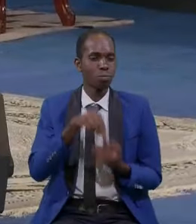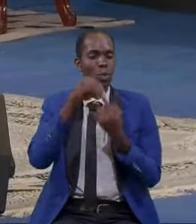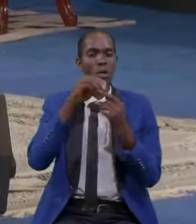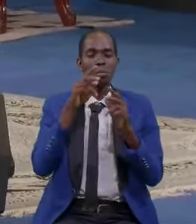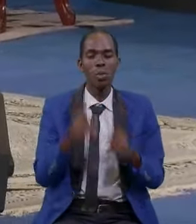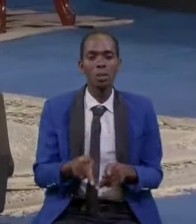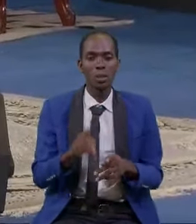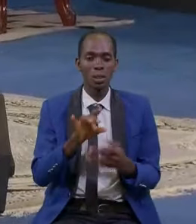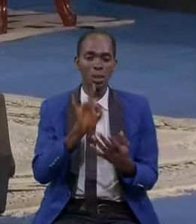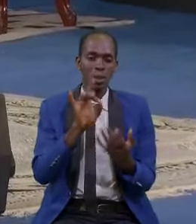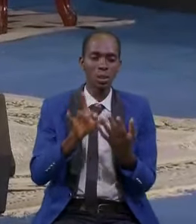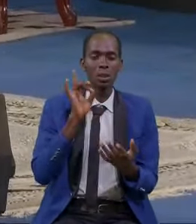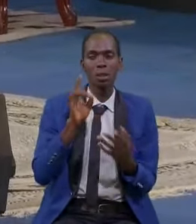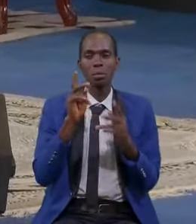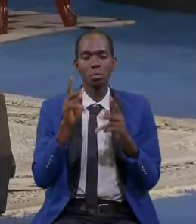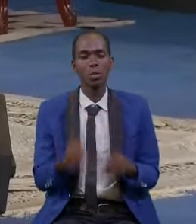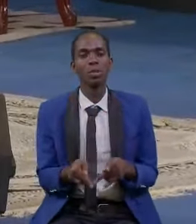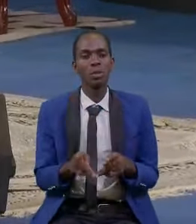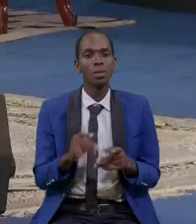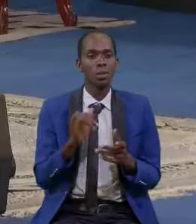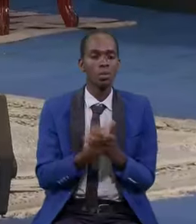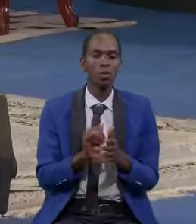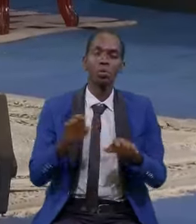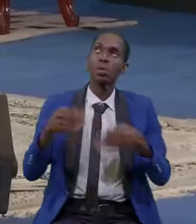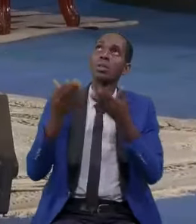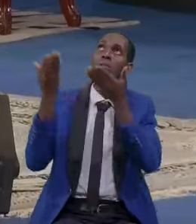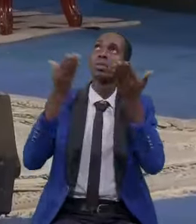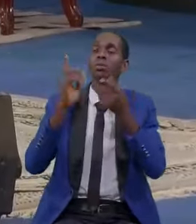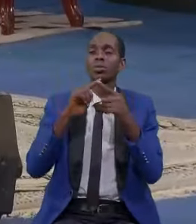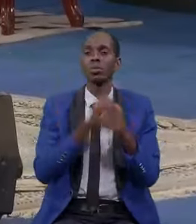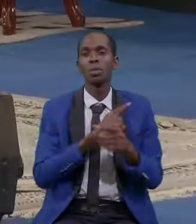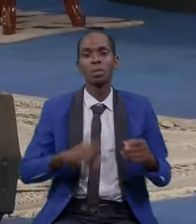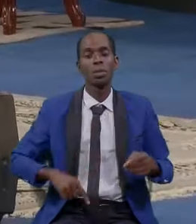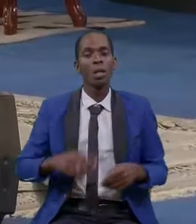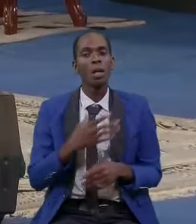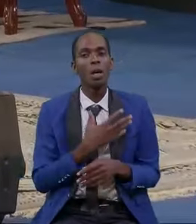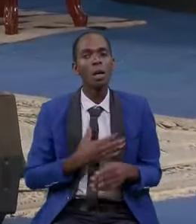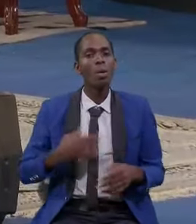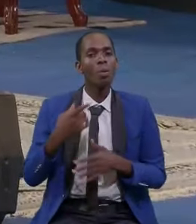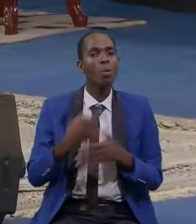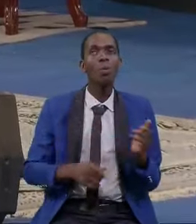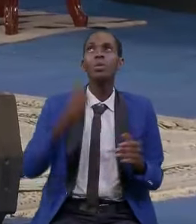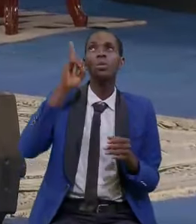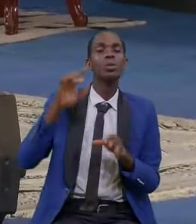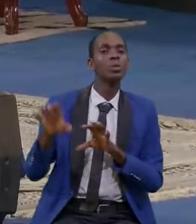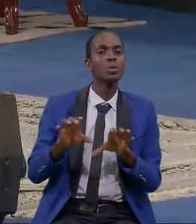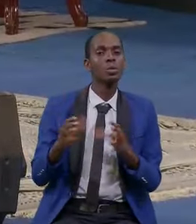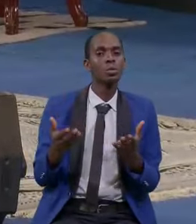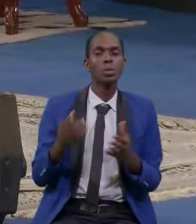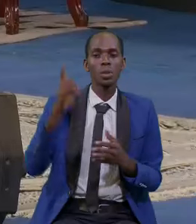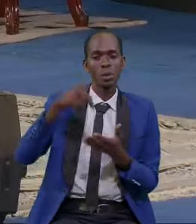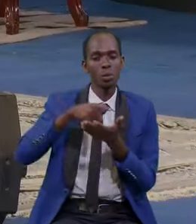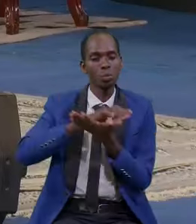offering secret service unto the Lord. And what does he do? He purifies you. You look at Titus chapter